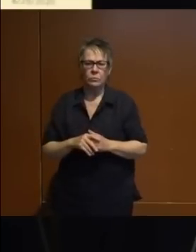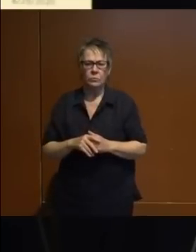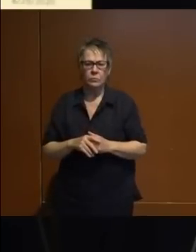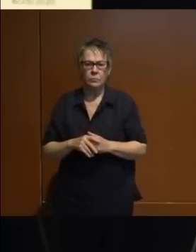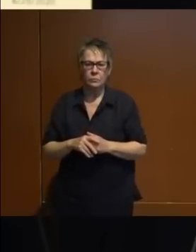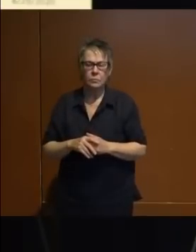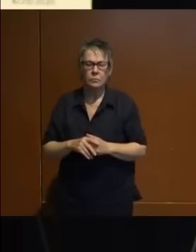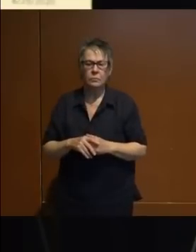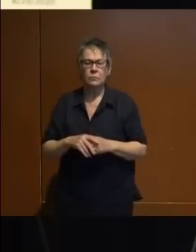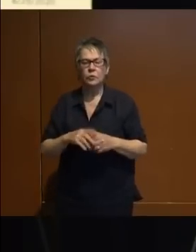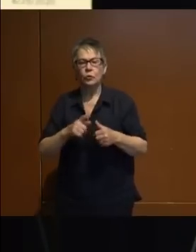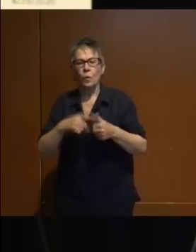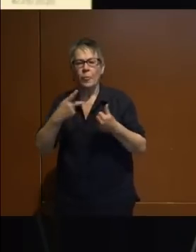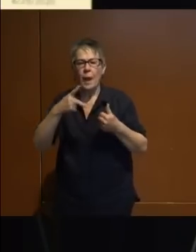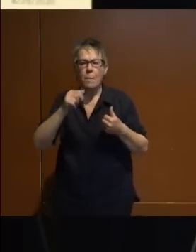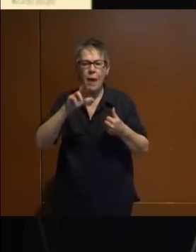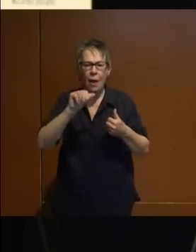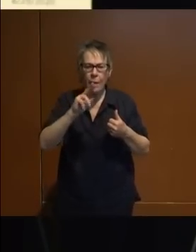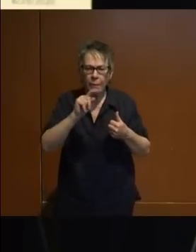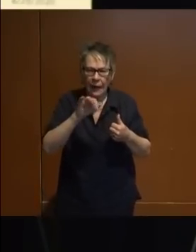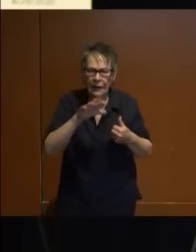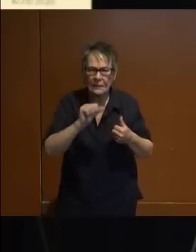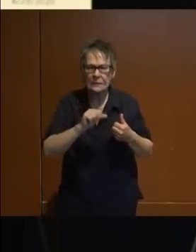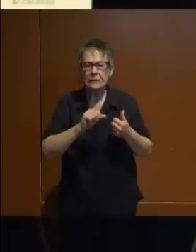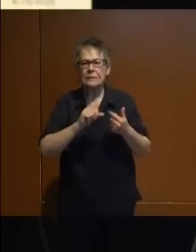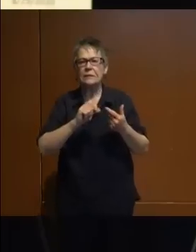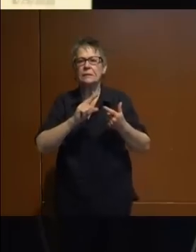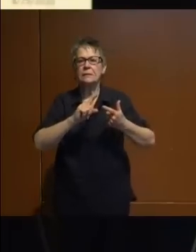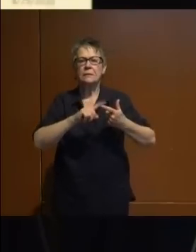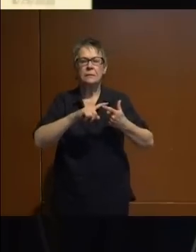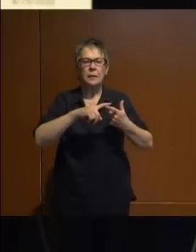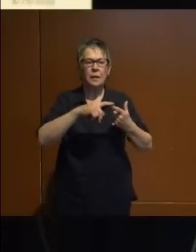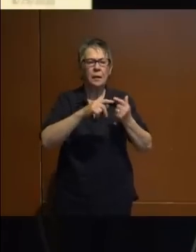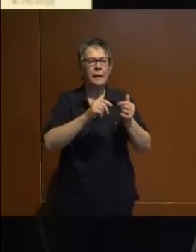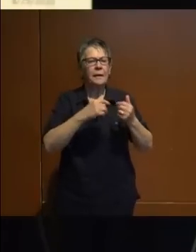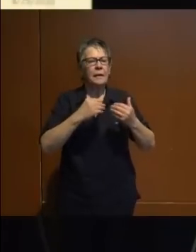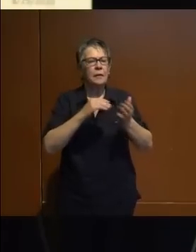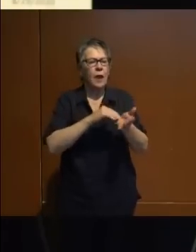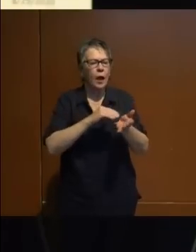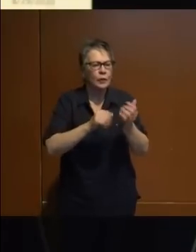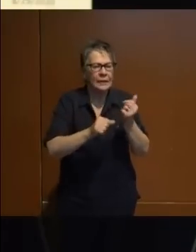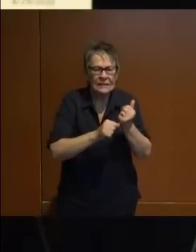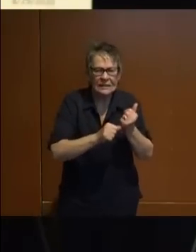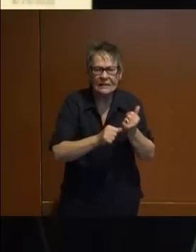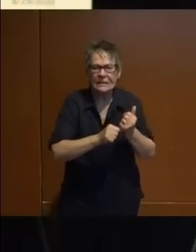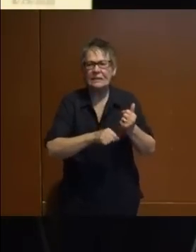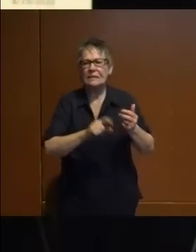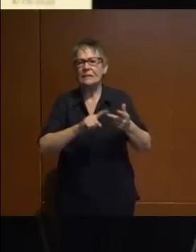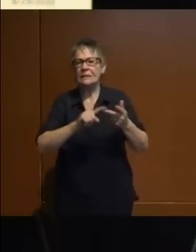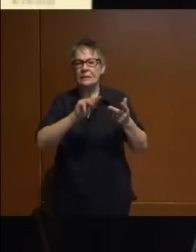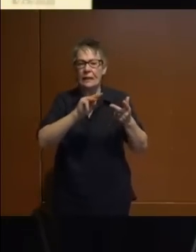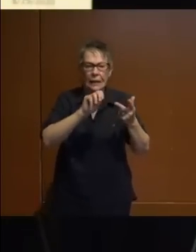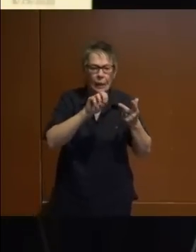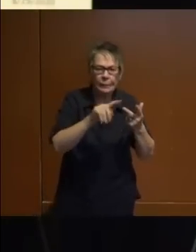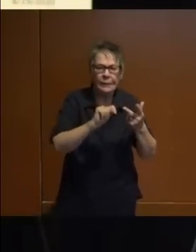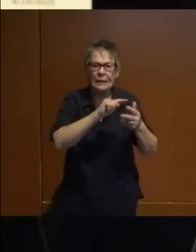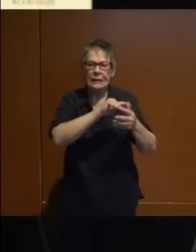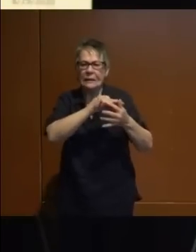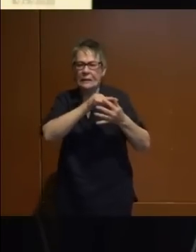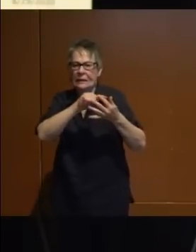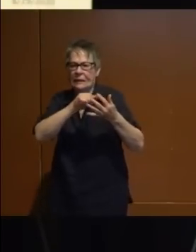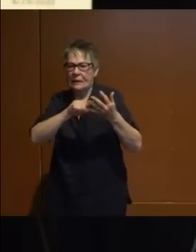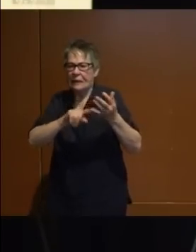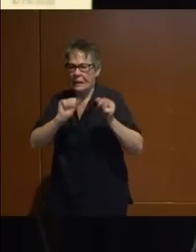different ways through waivers of some restrictions on their licensing. As far as